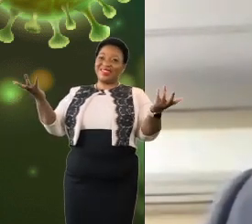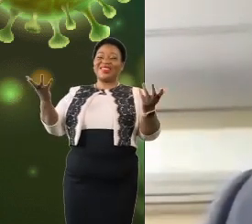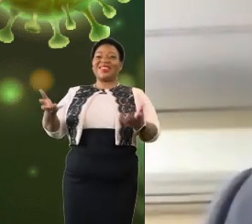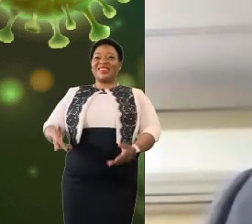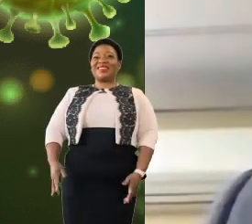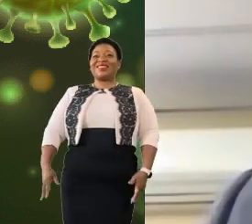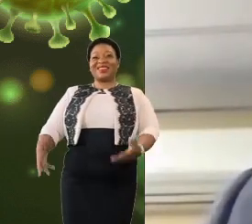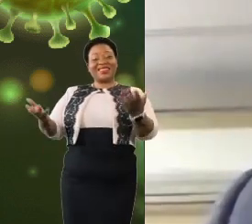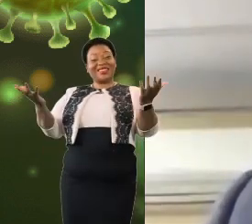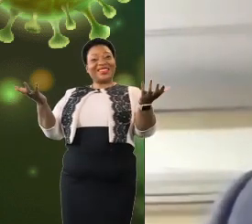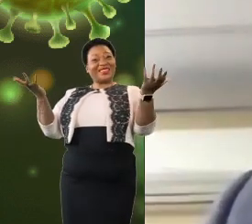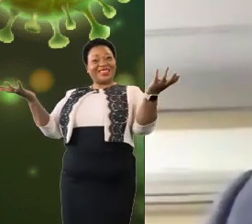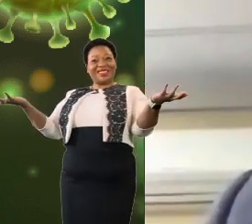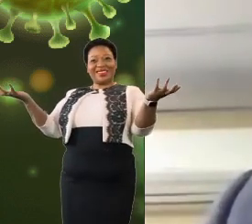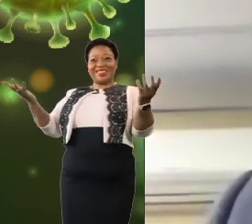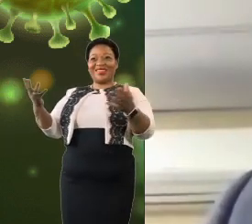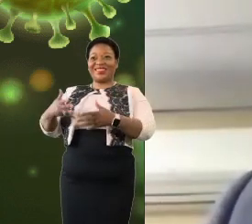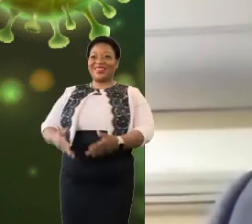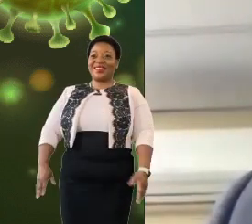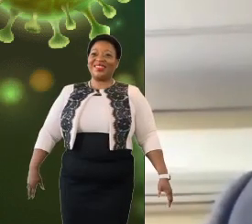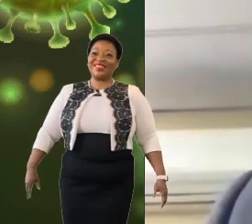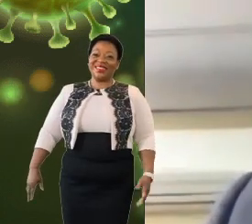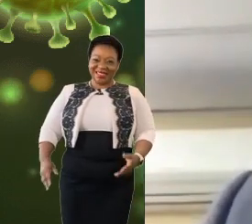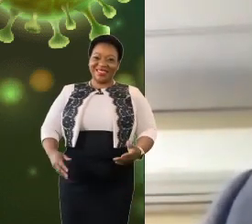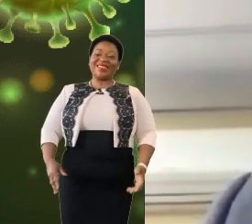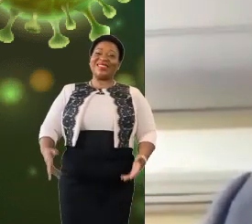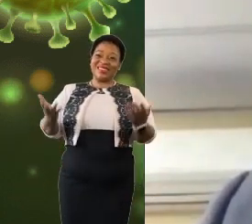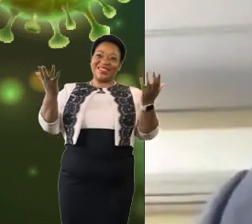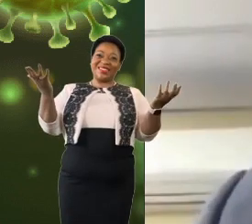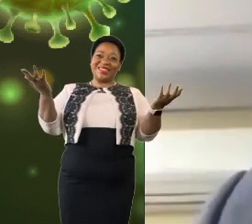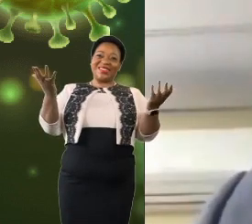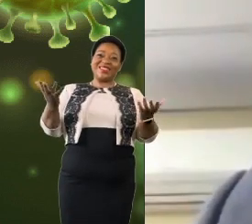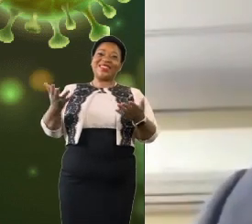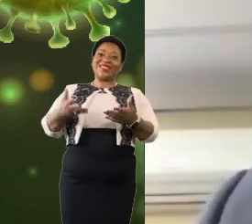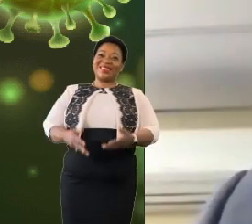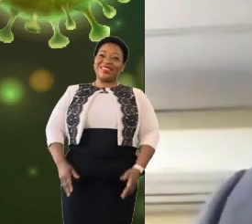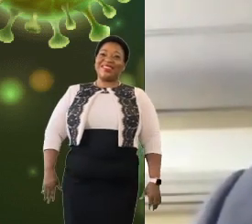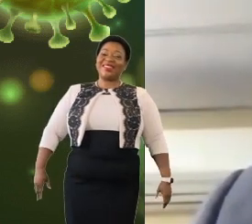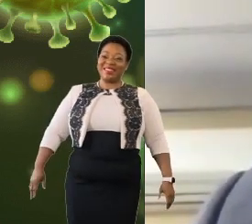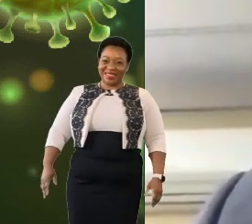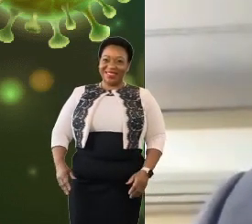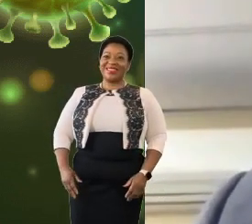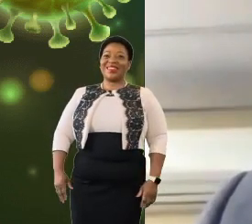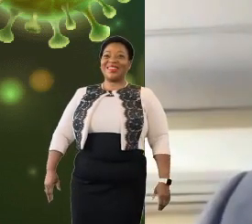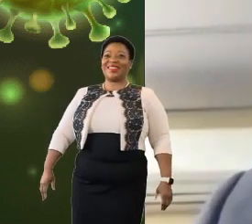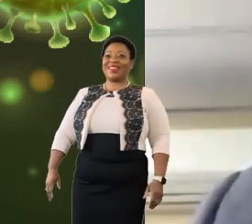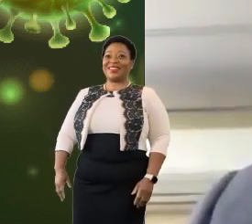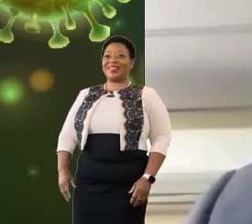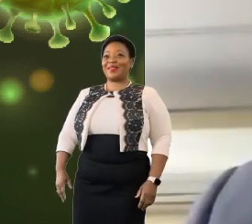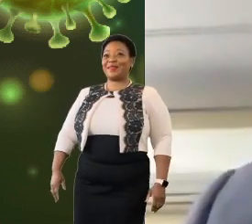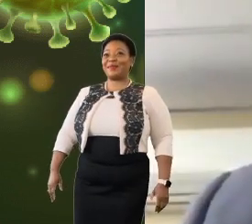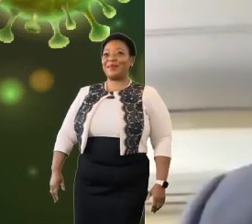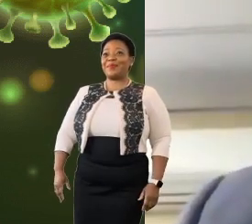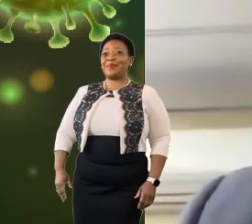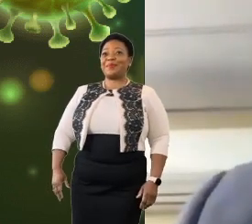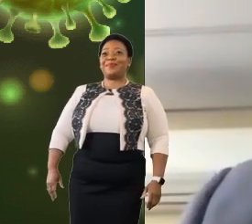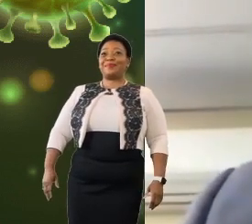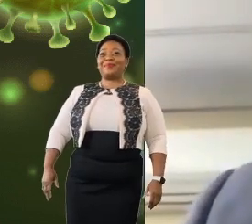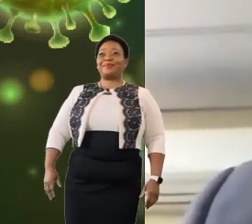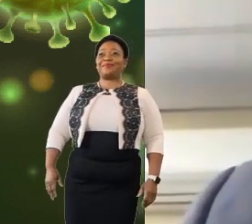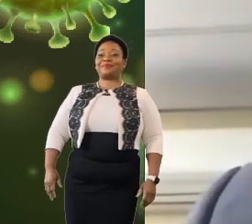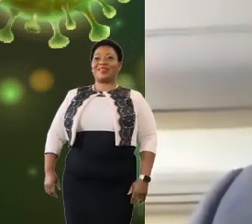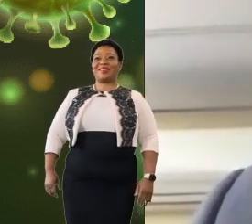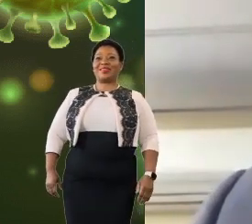UIF adds money, it will never amount to more than your salary. And we are trusting that employers will not be